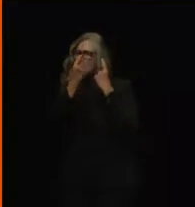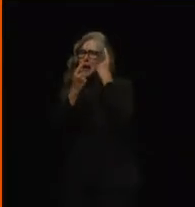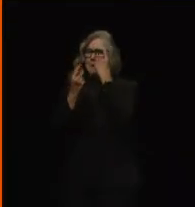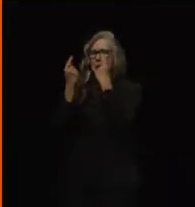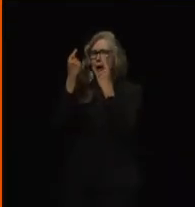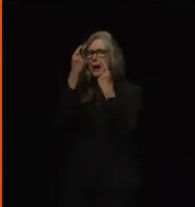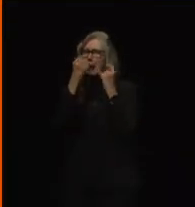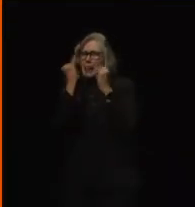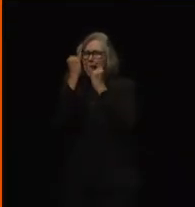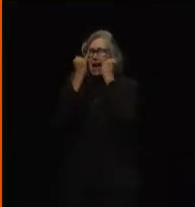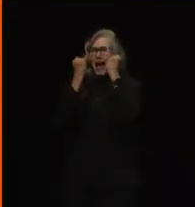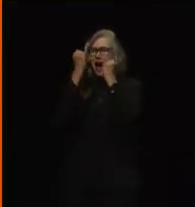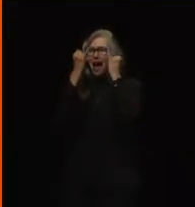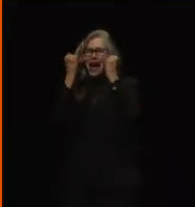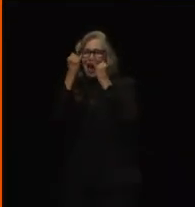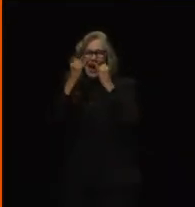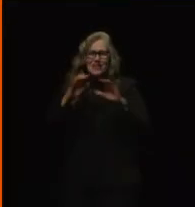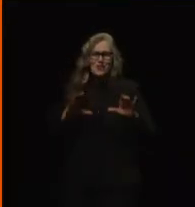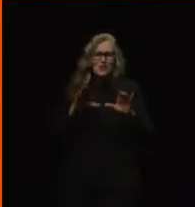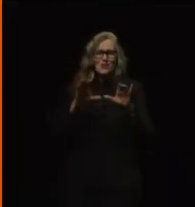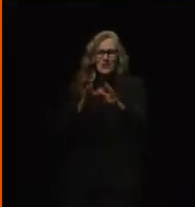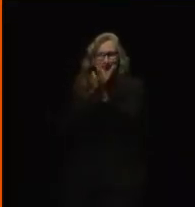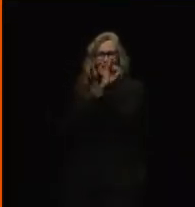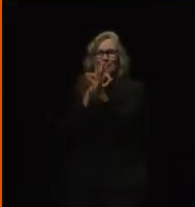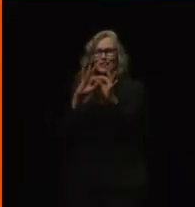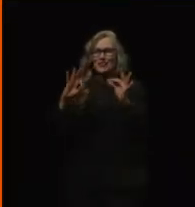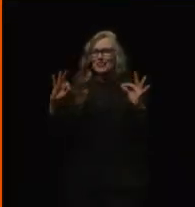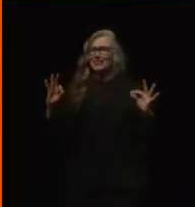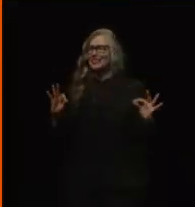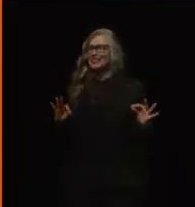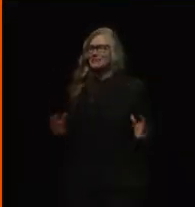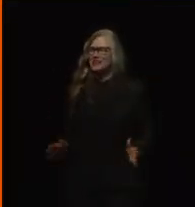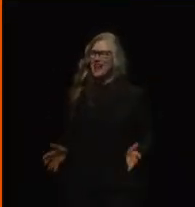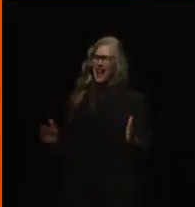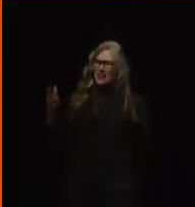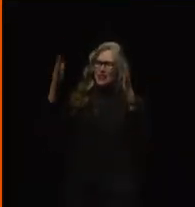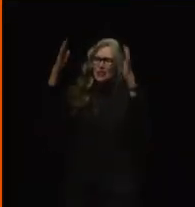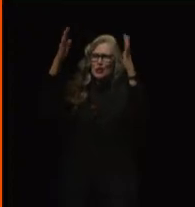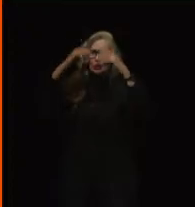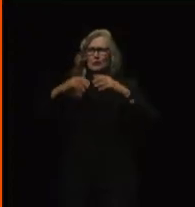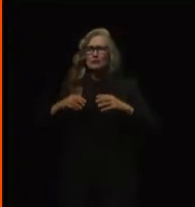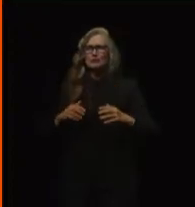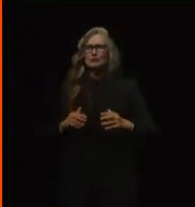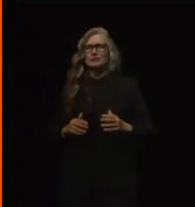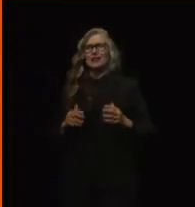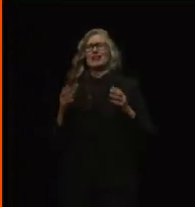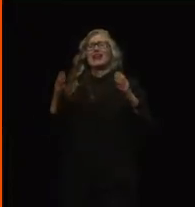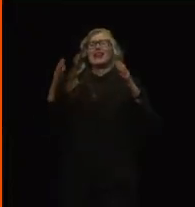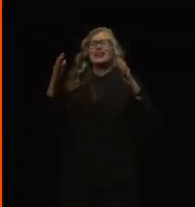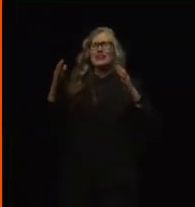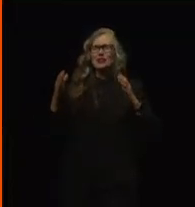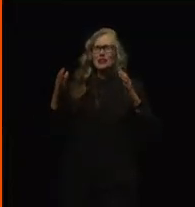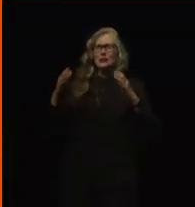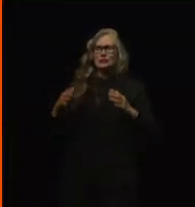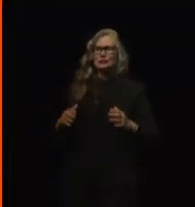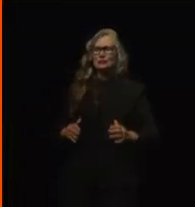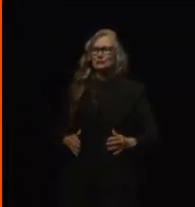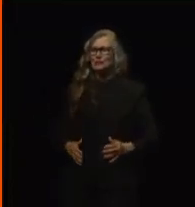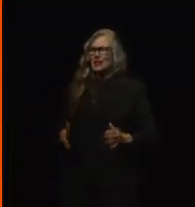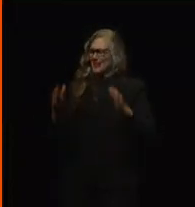mind. You know that it's stayed on freedom. Hallelujah. Hallelujah.